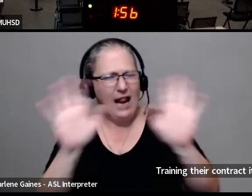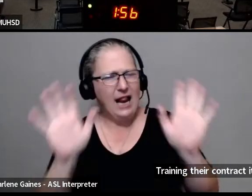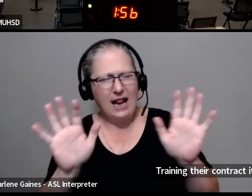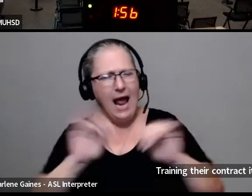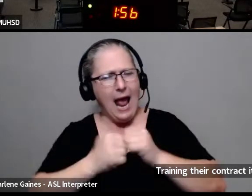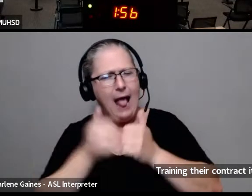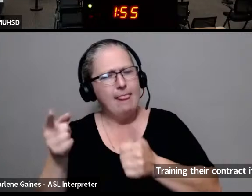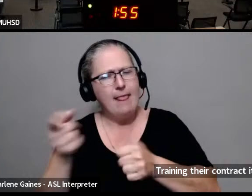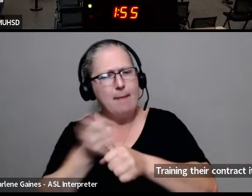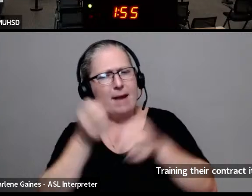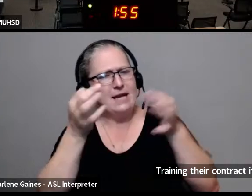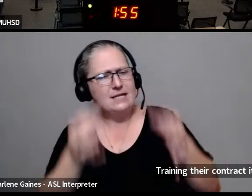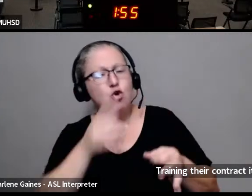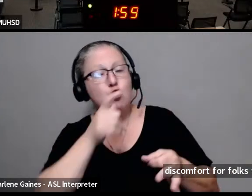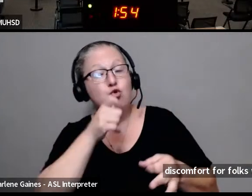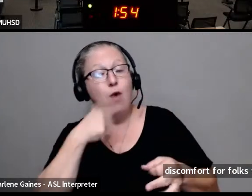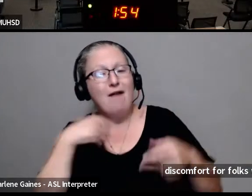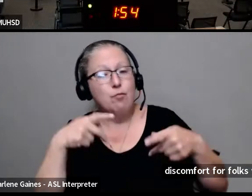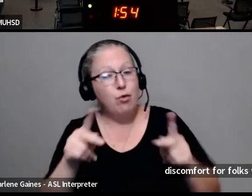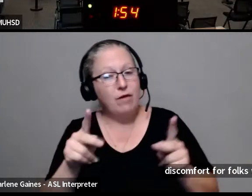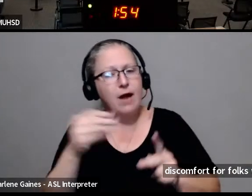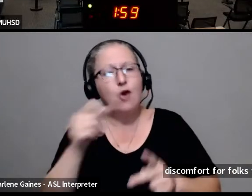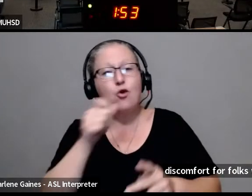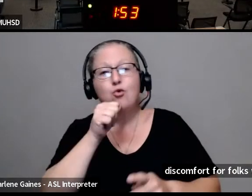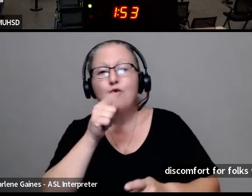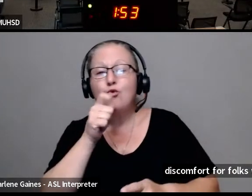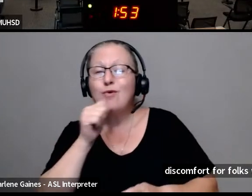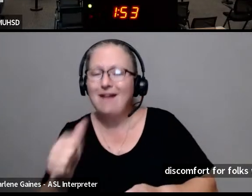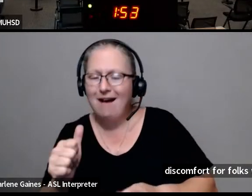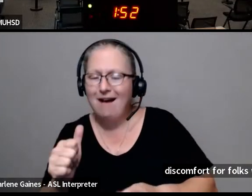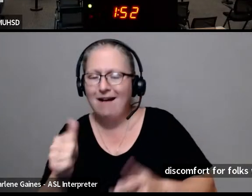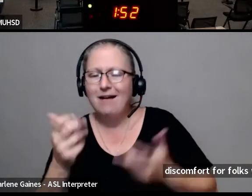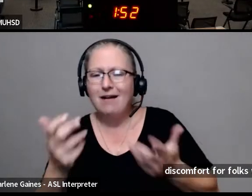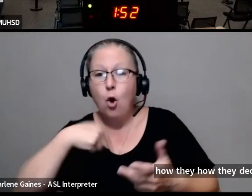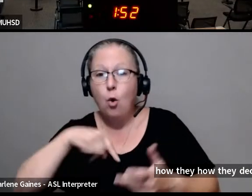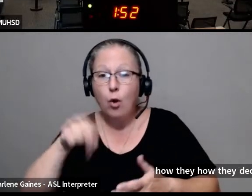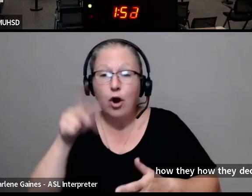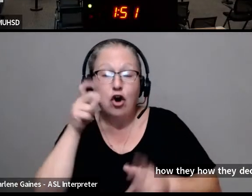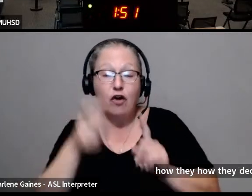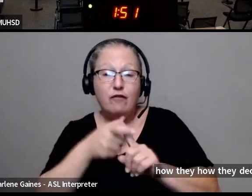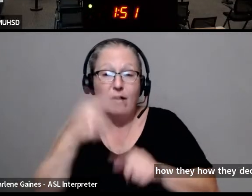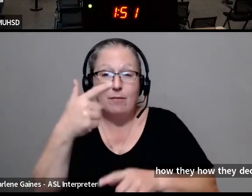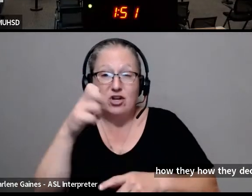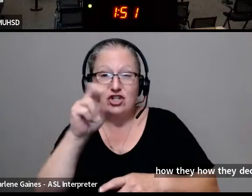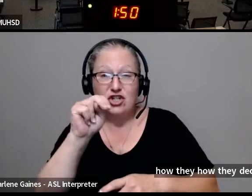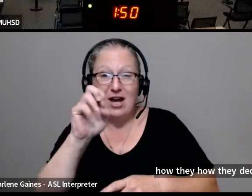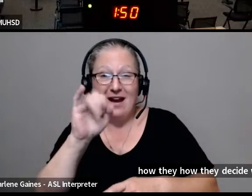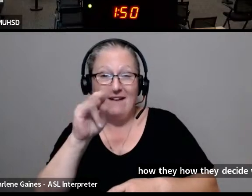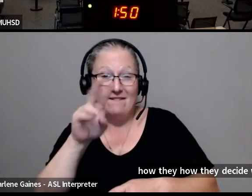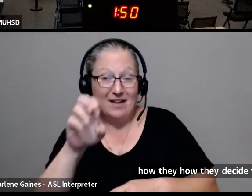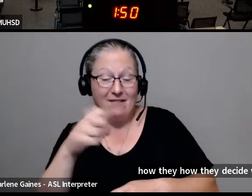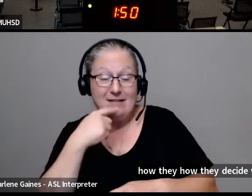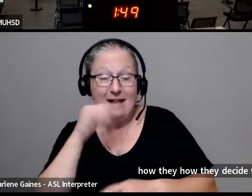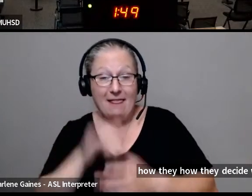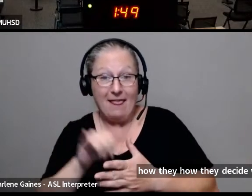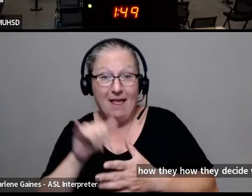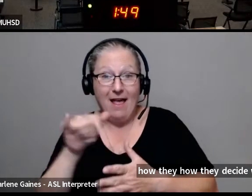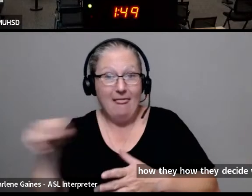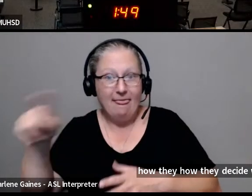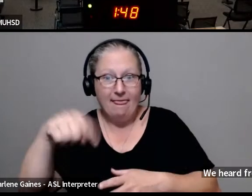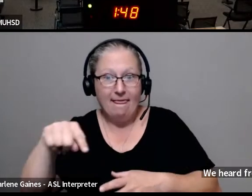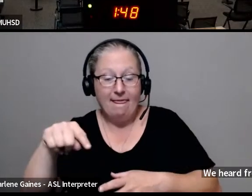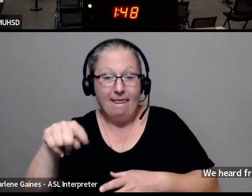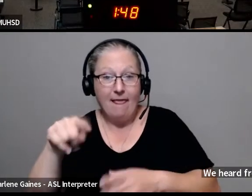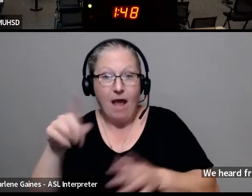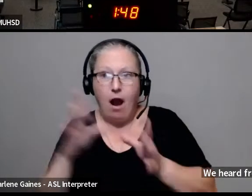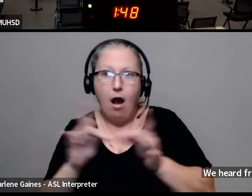they decide who has privilege and who doesn't. We heard from Genevieve, who said that, you know, they get